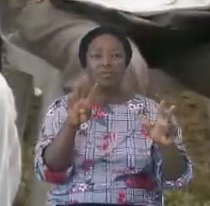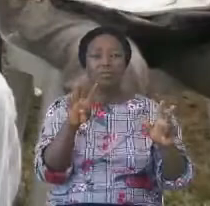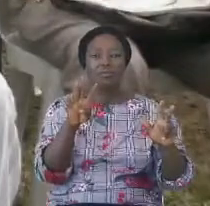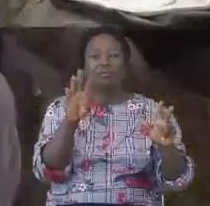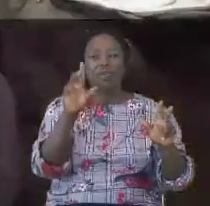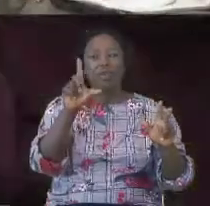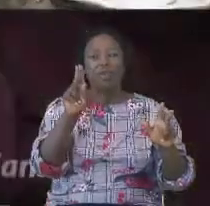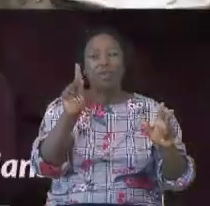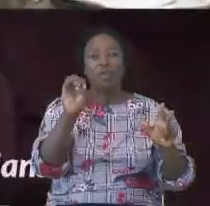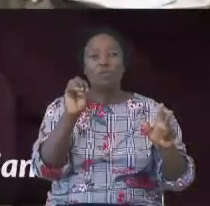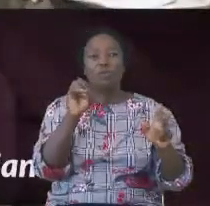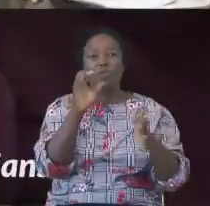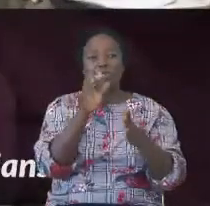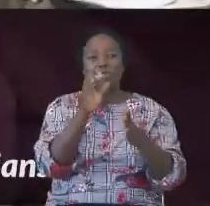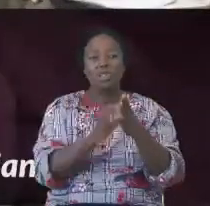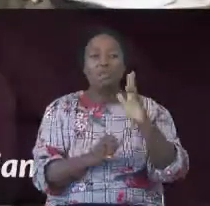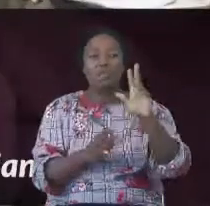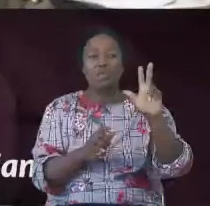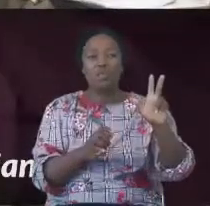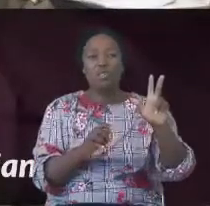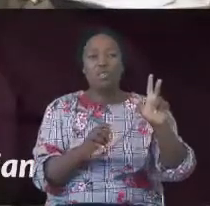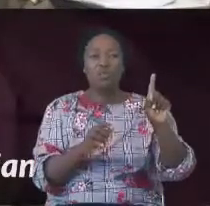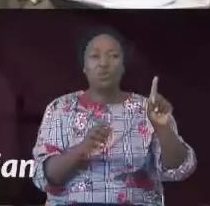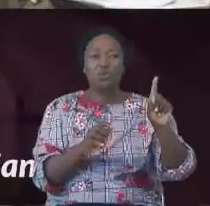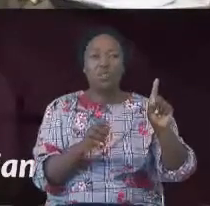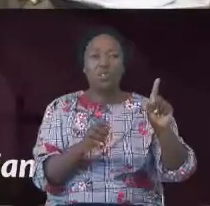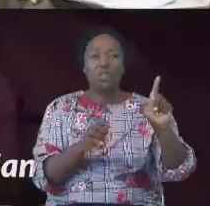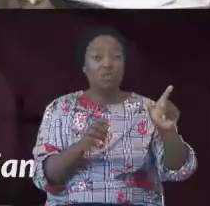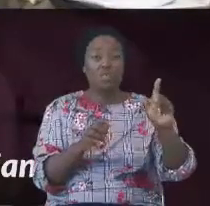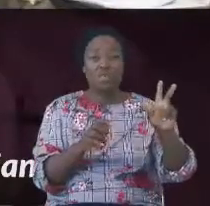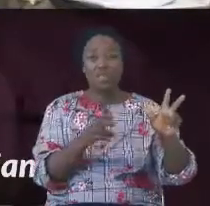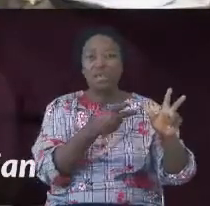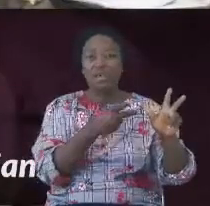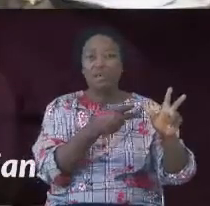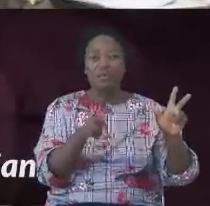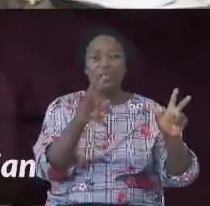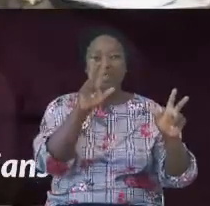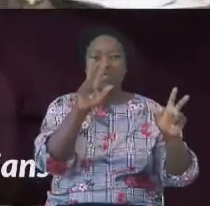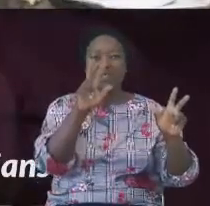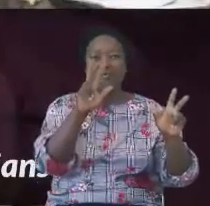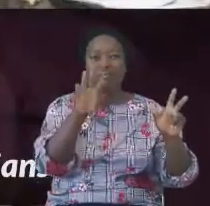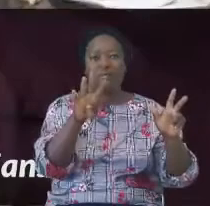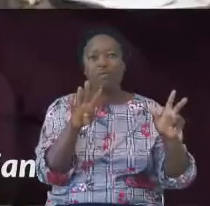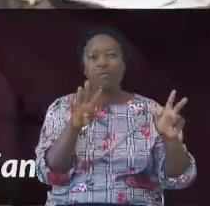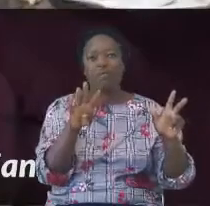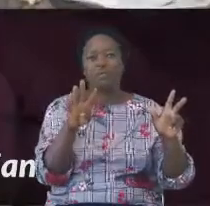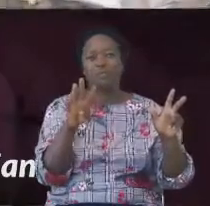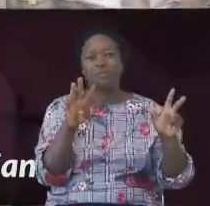23. And I'm reading from verse 34. Luke chapter